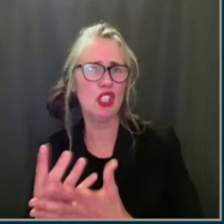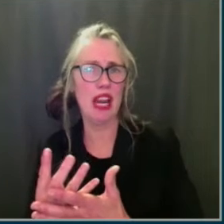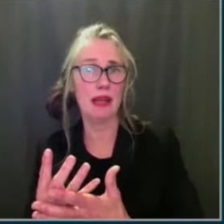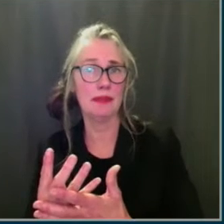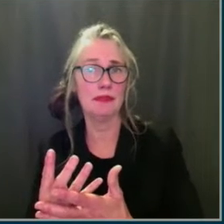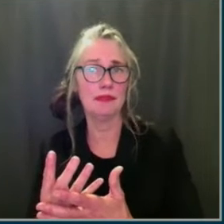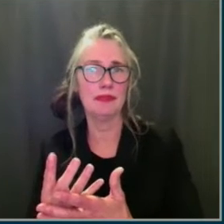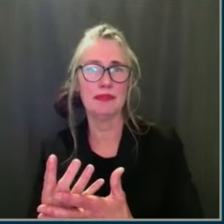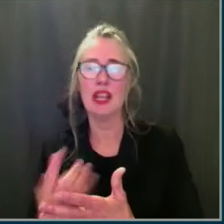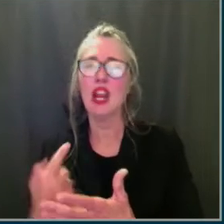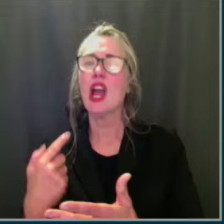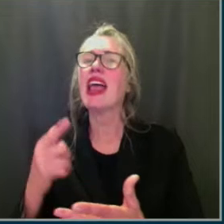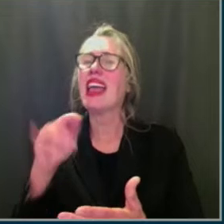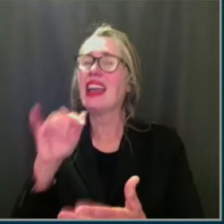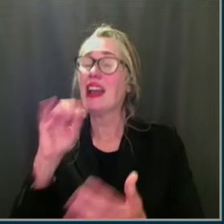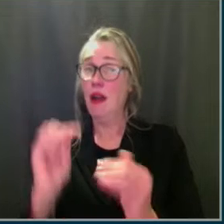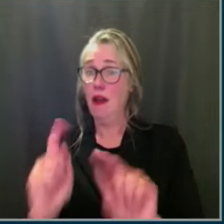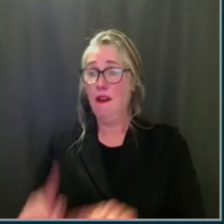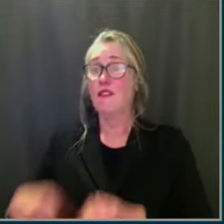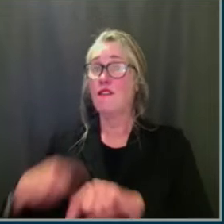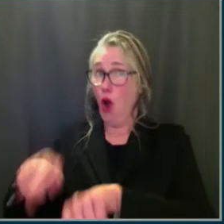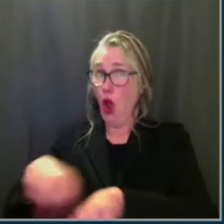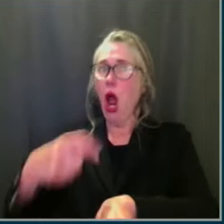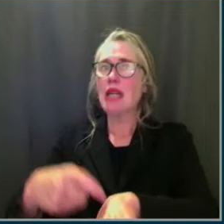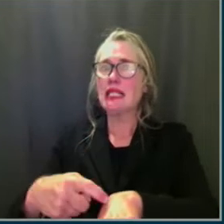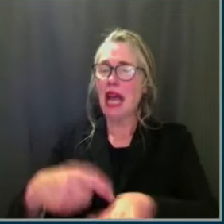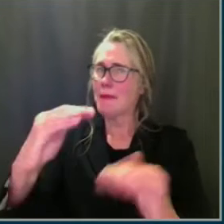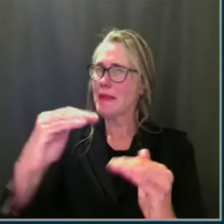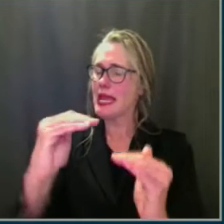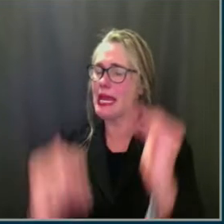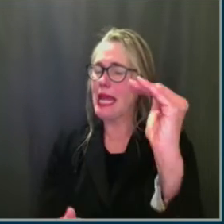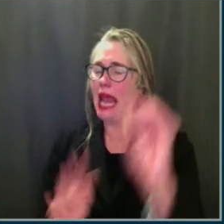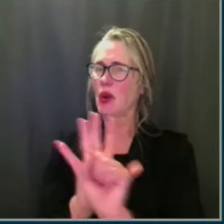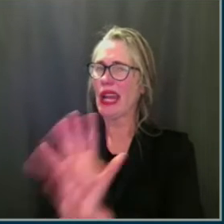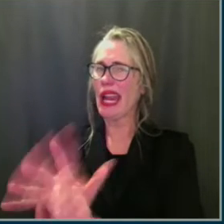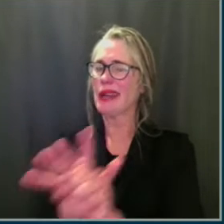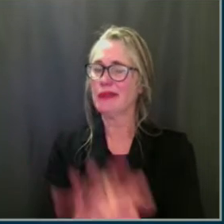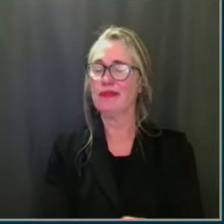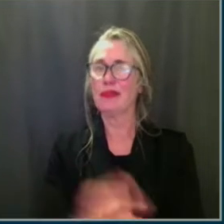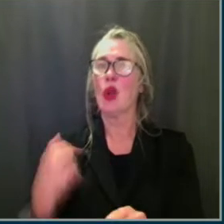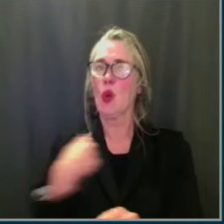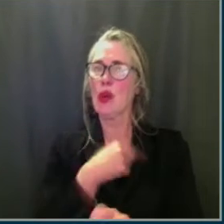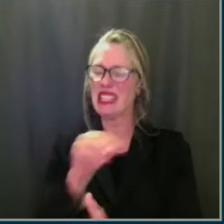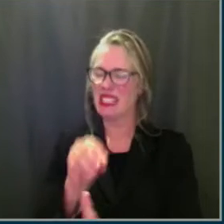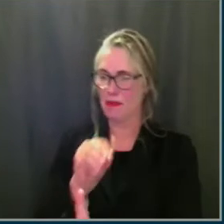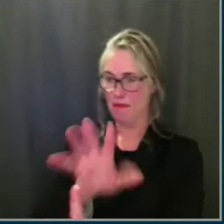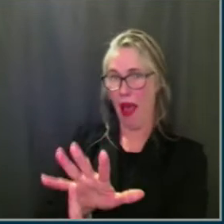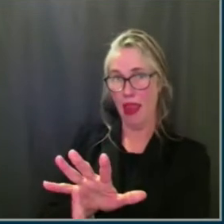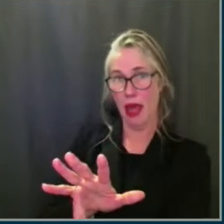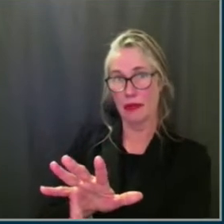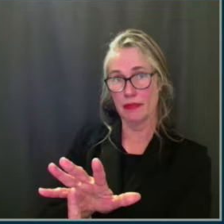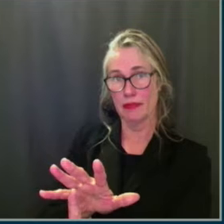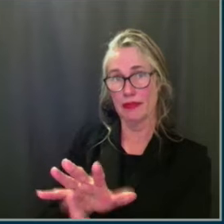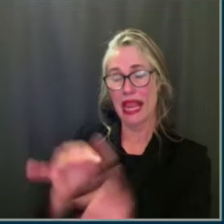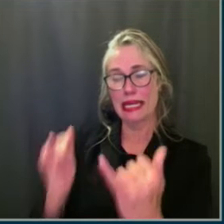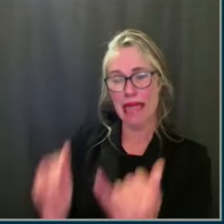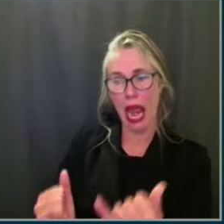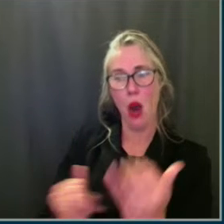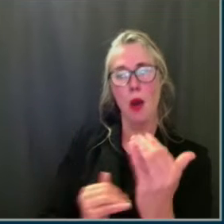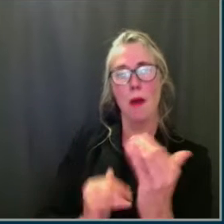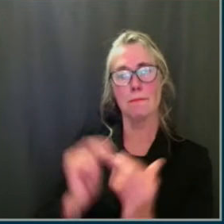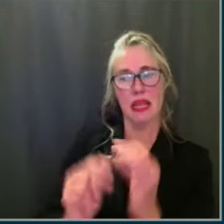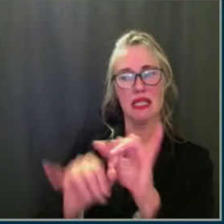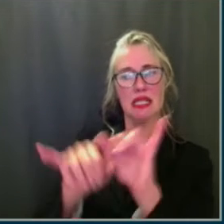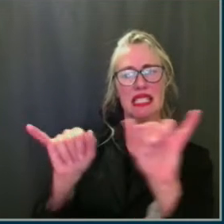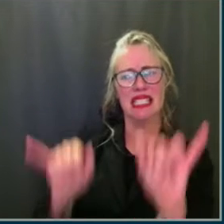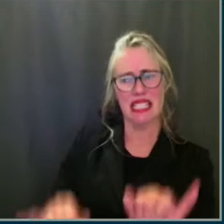the inequity that has existed through our education systems for decades. As we move forward, we must build a system that's